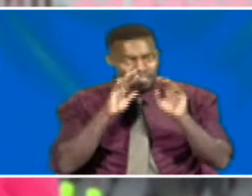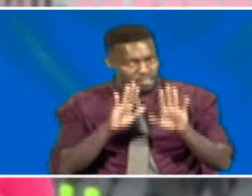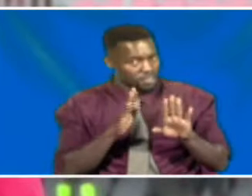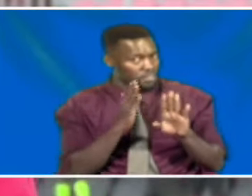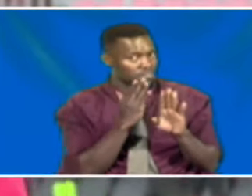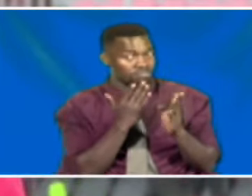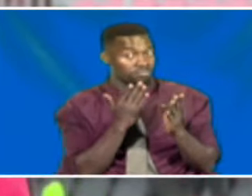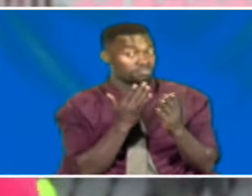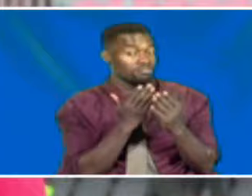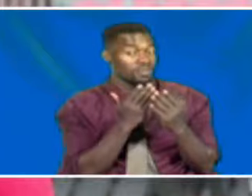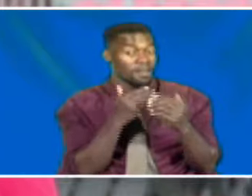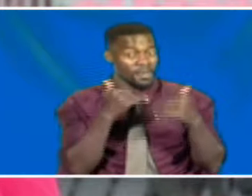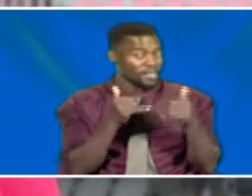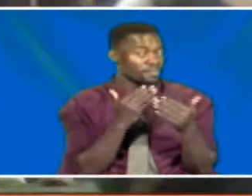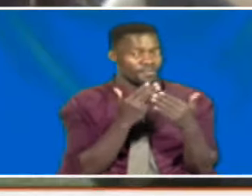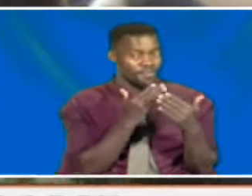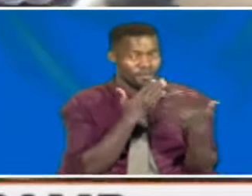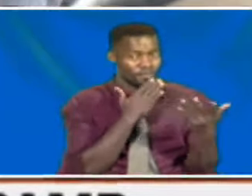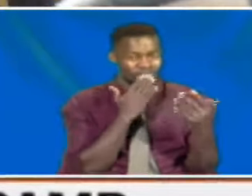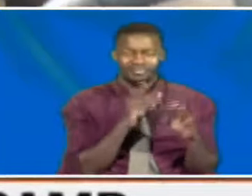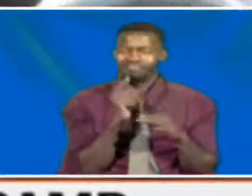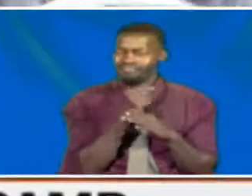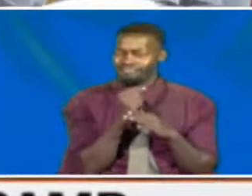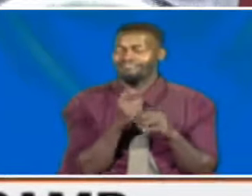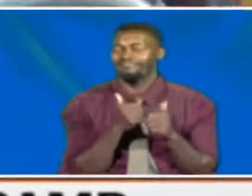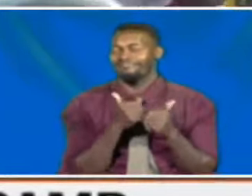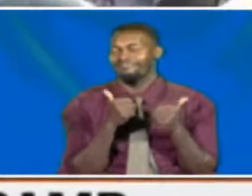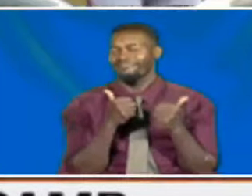with Ethiopia, our training was good.